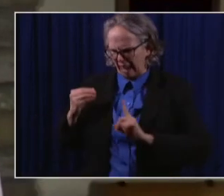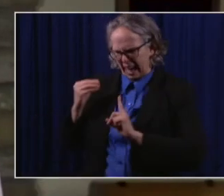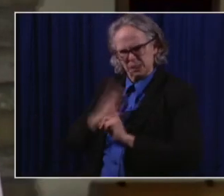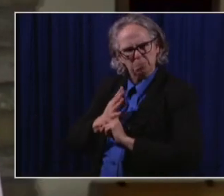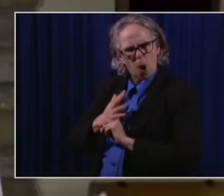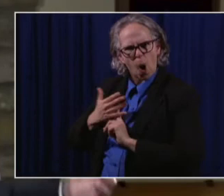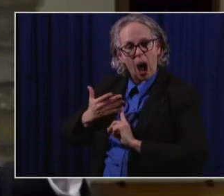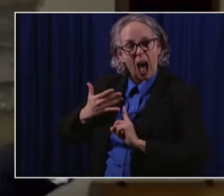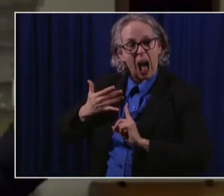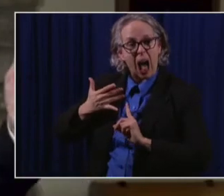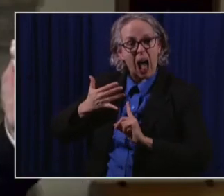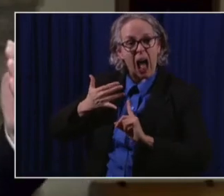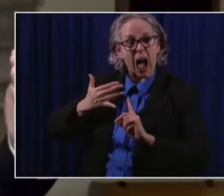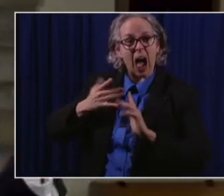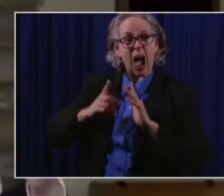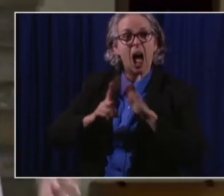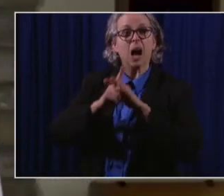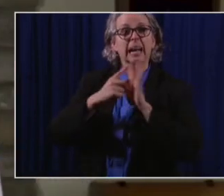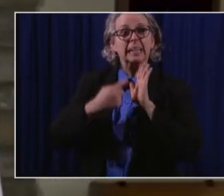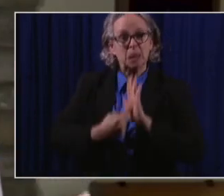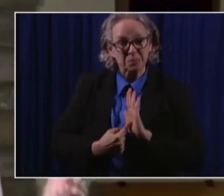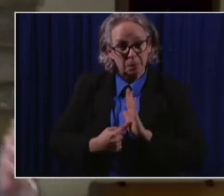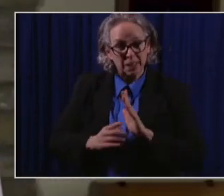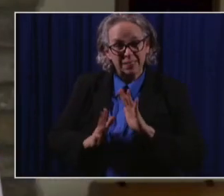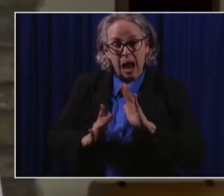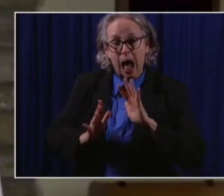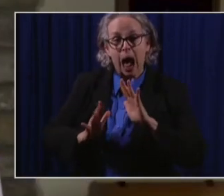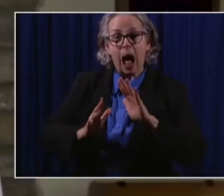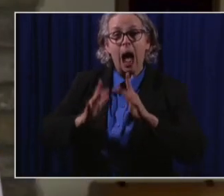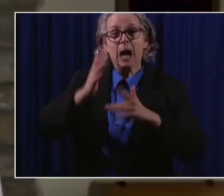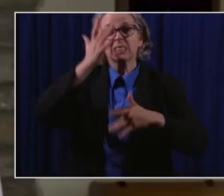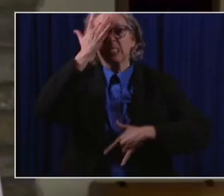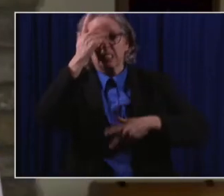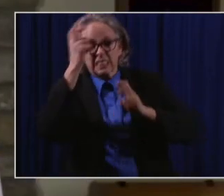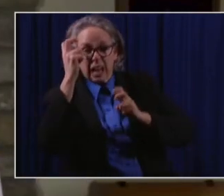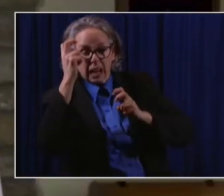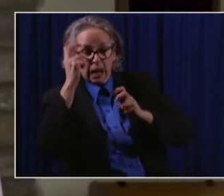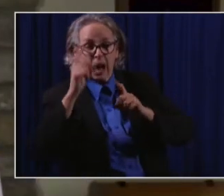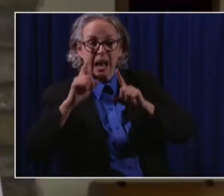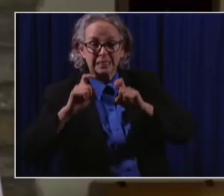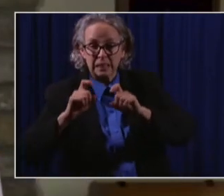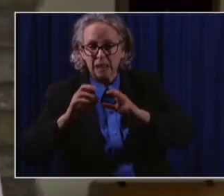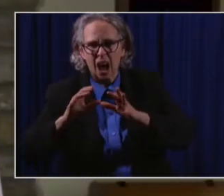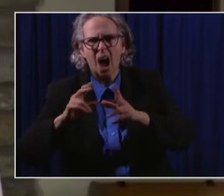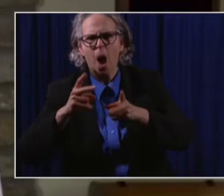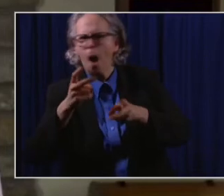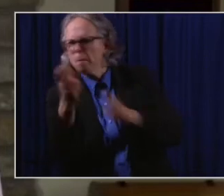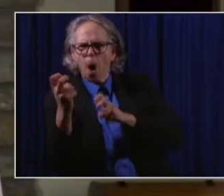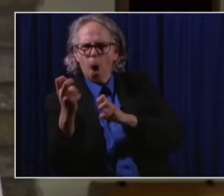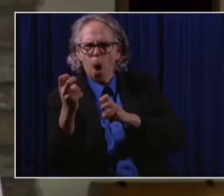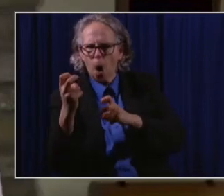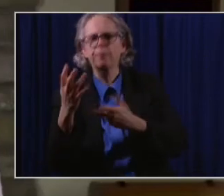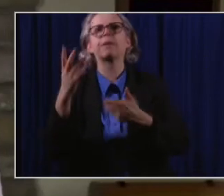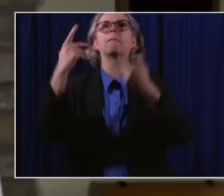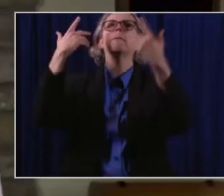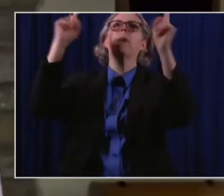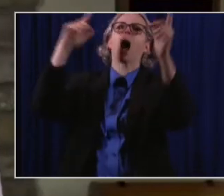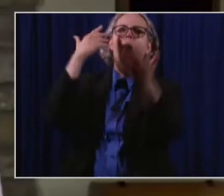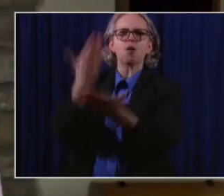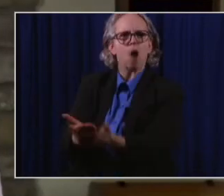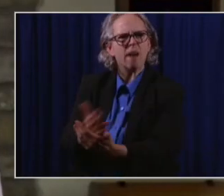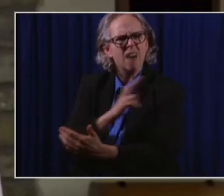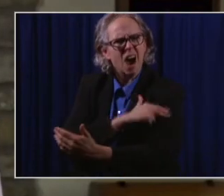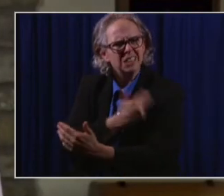you're tested, and then maybe you get really sick, and anyway, you end up in the hospital. So the number of COVID patients